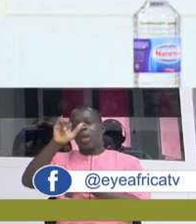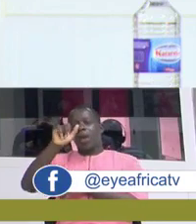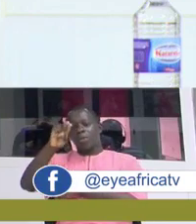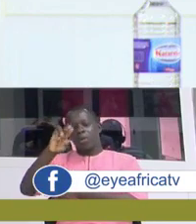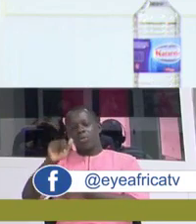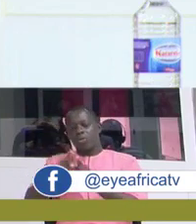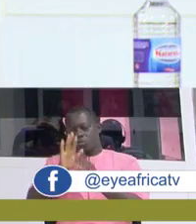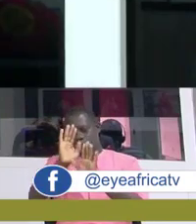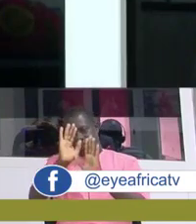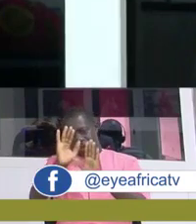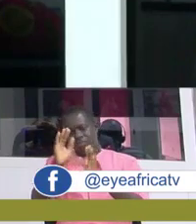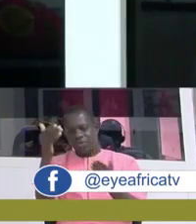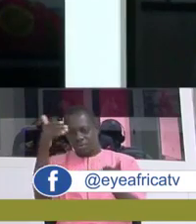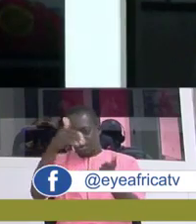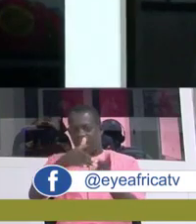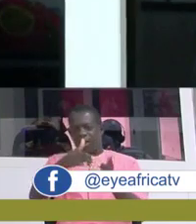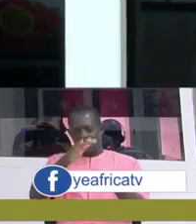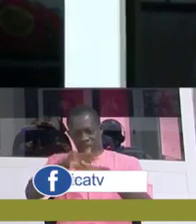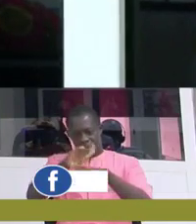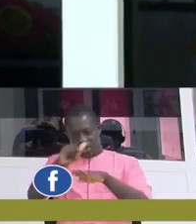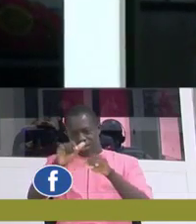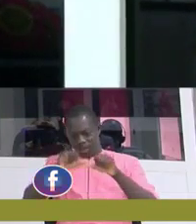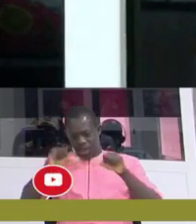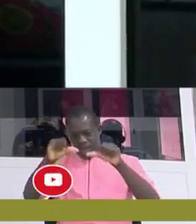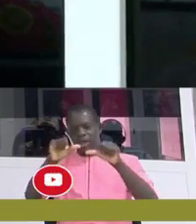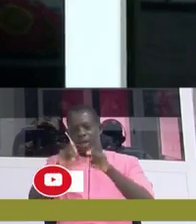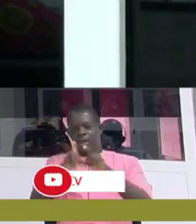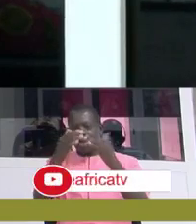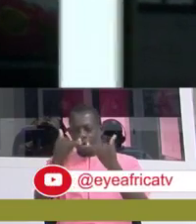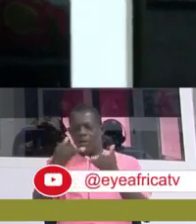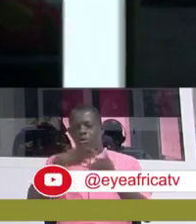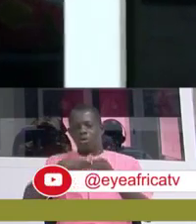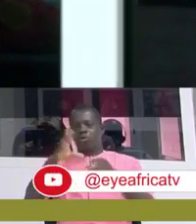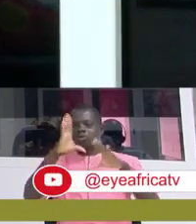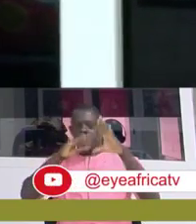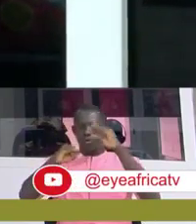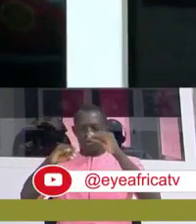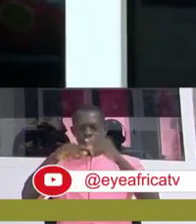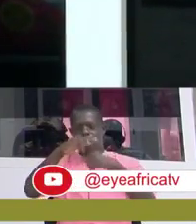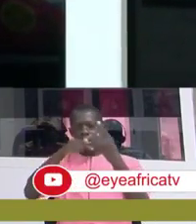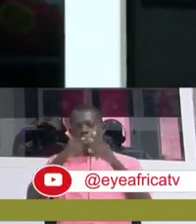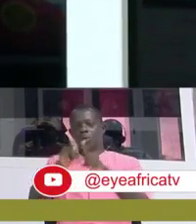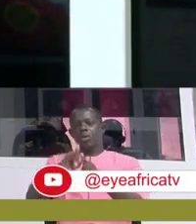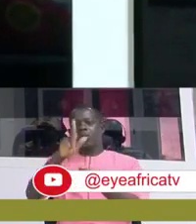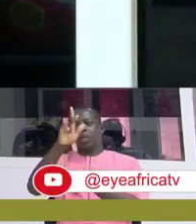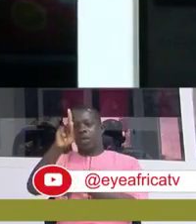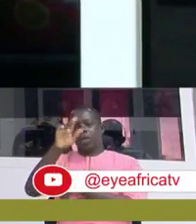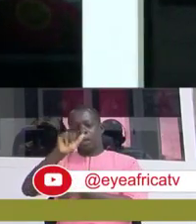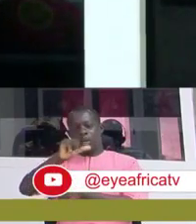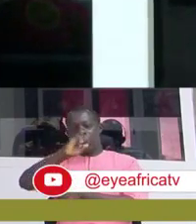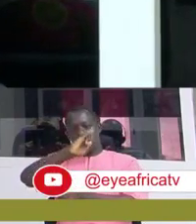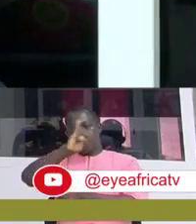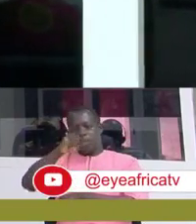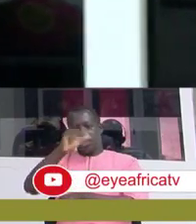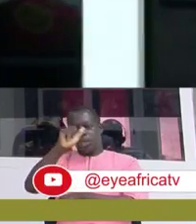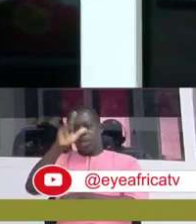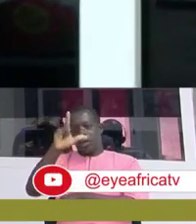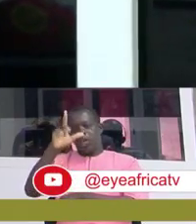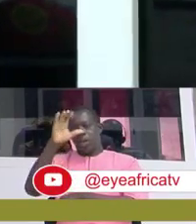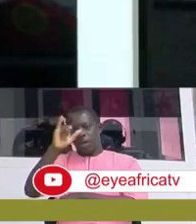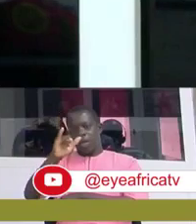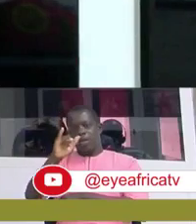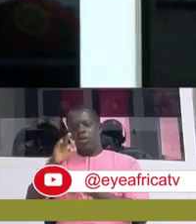nyato. Okay. We would come to that. Mbina utole. Let's now talk about Kajali. Nga Kajali la kumofunga obamfolo. Yes. What did